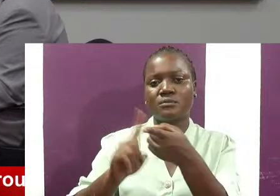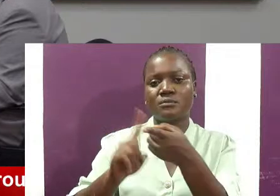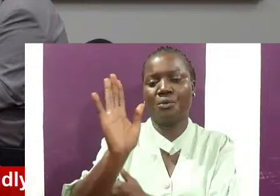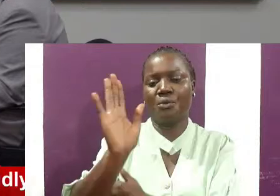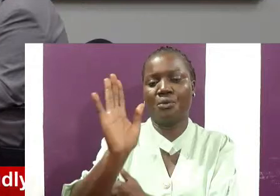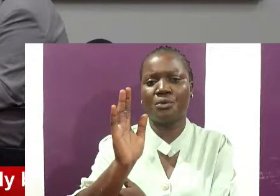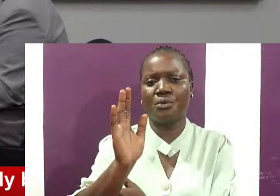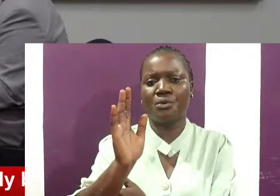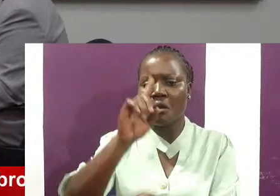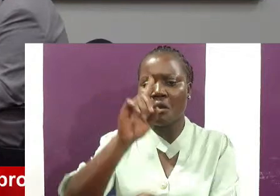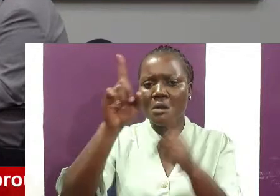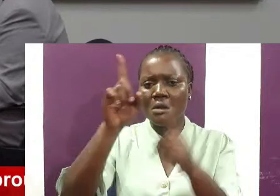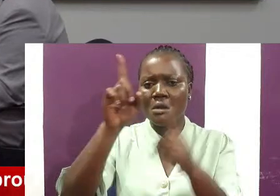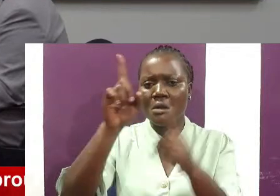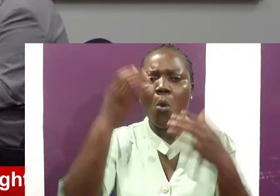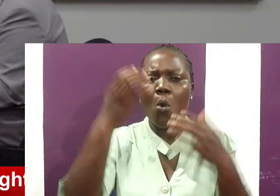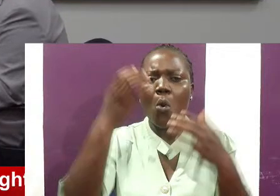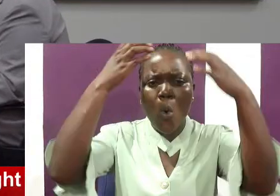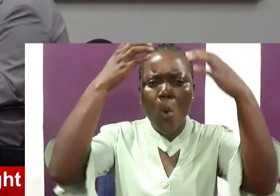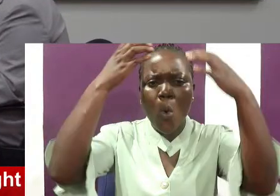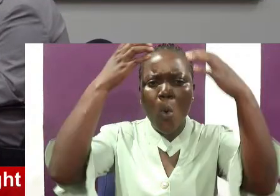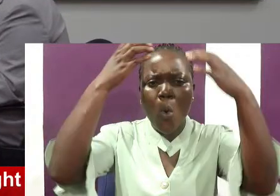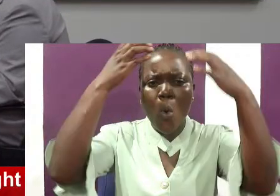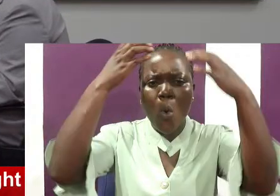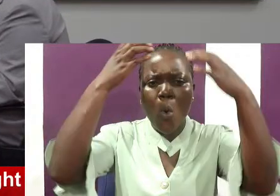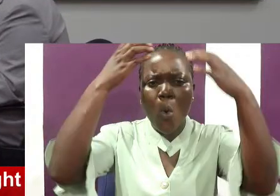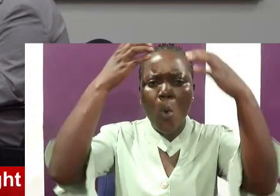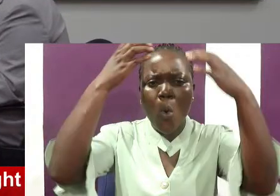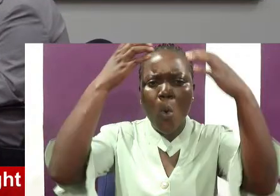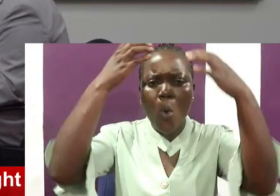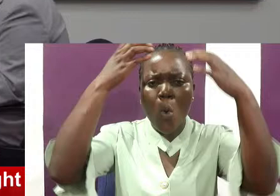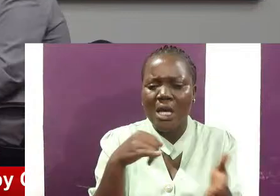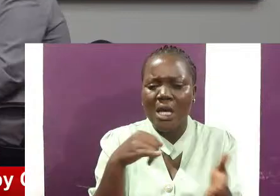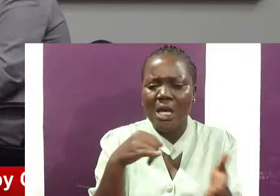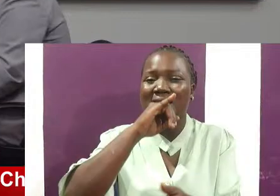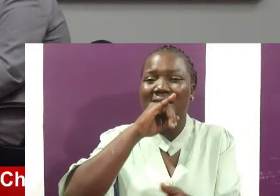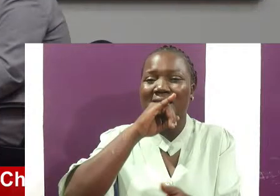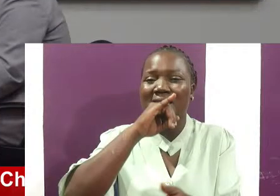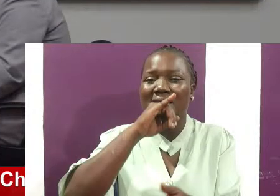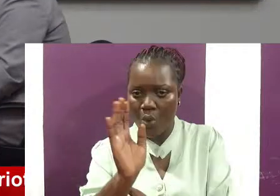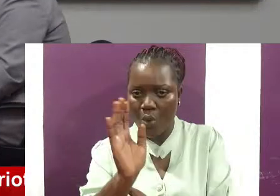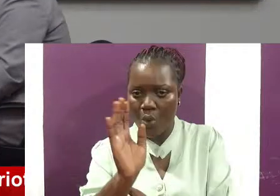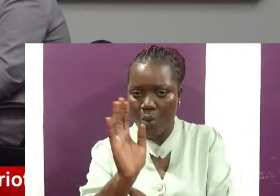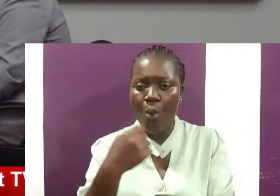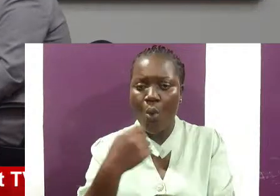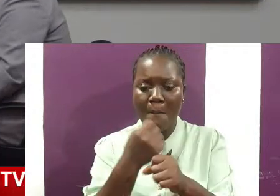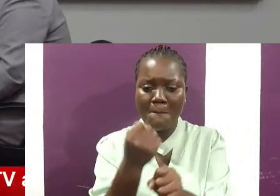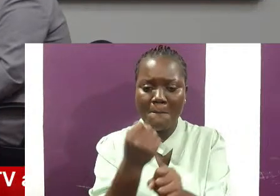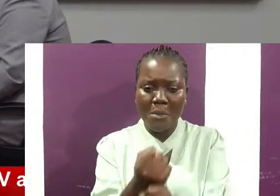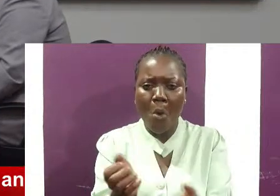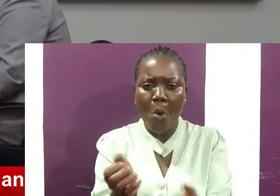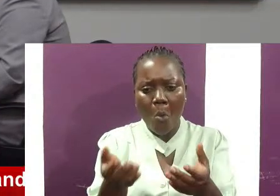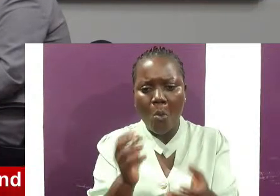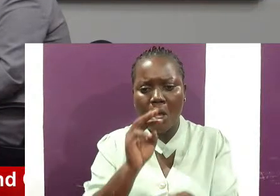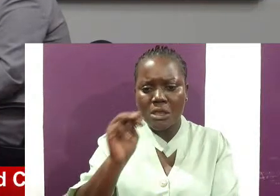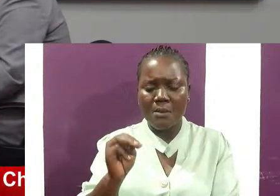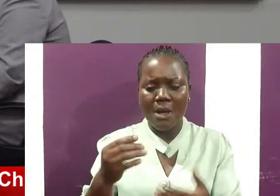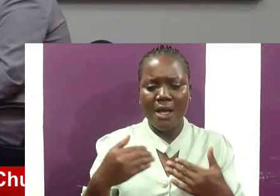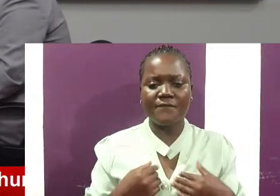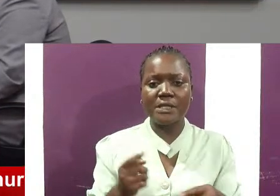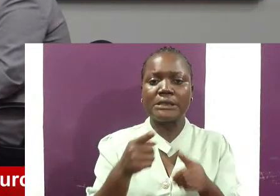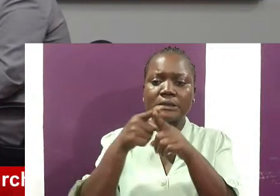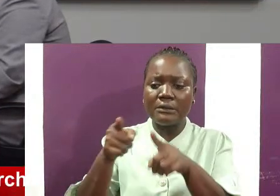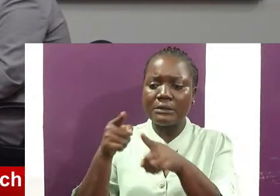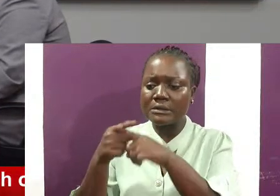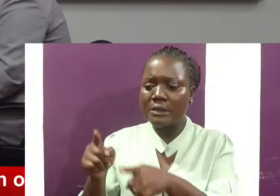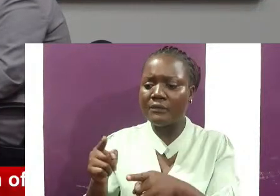it? Is it God who want these people to have different opinion and churches? Is it